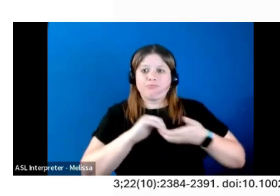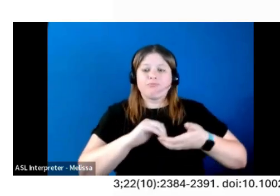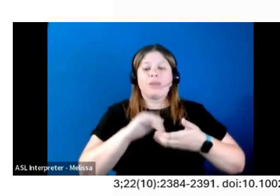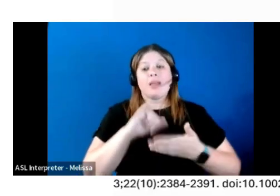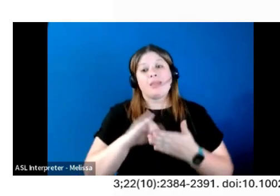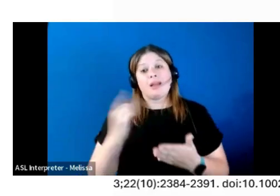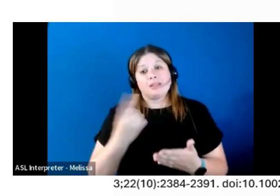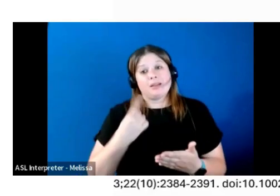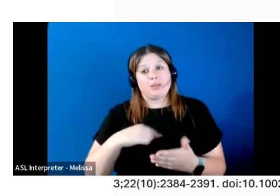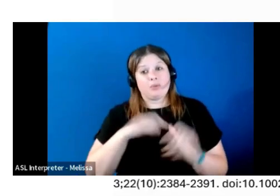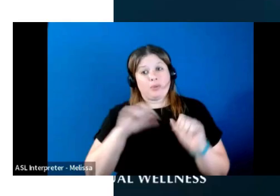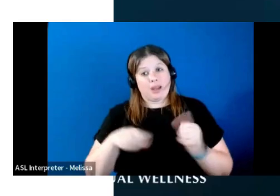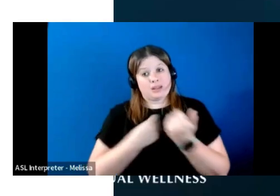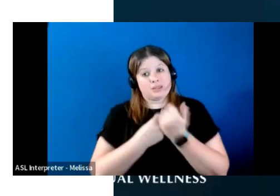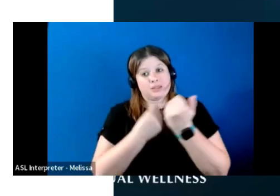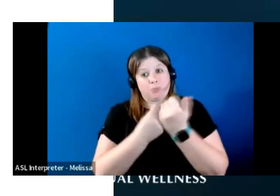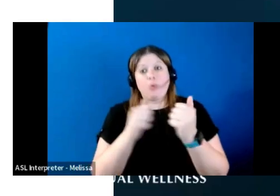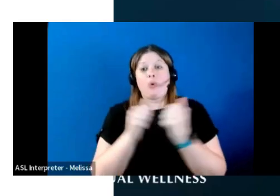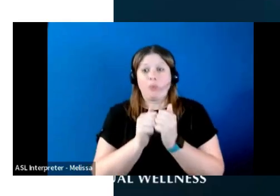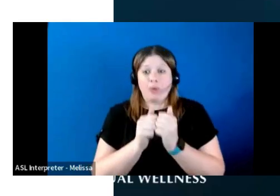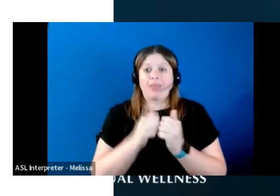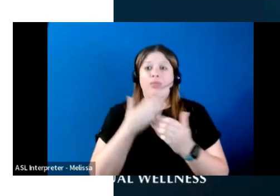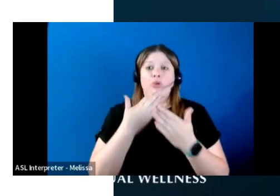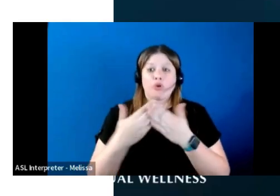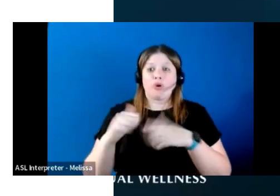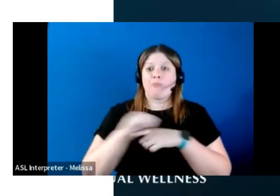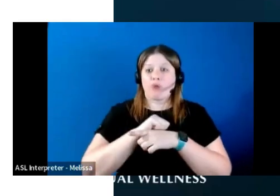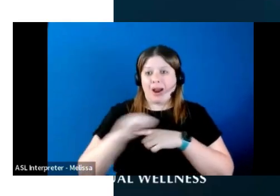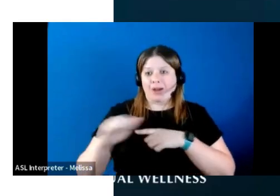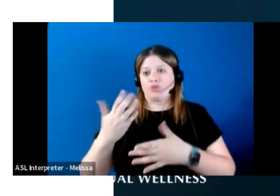with practical interventions.